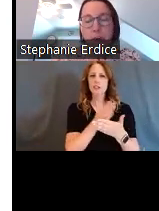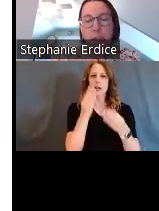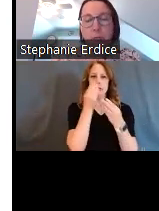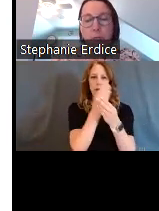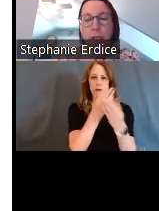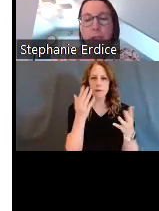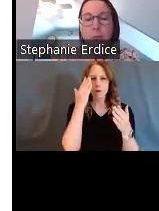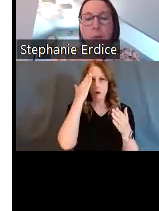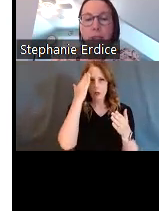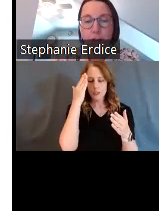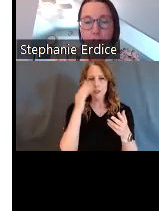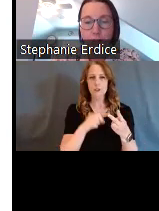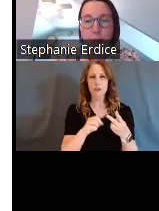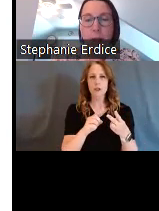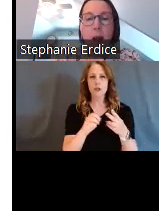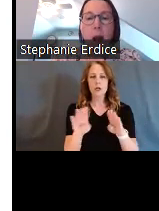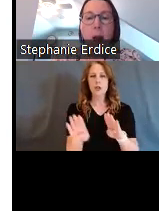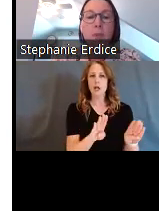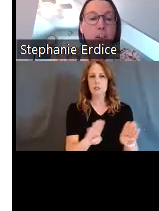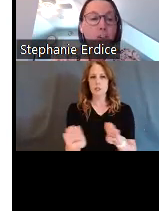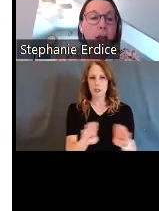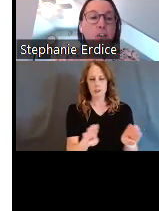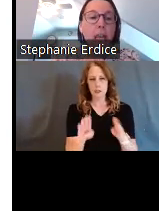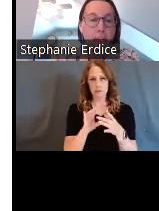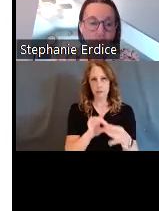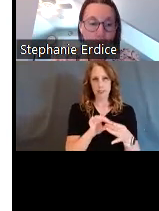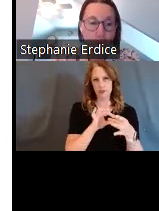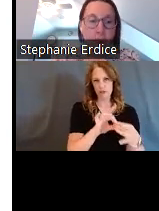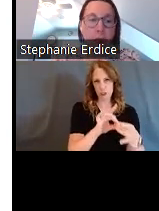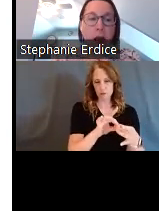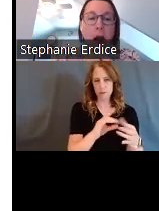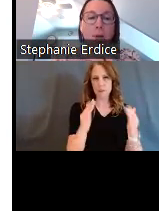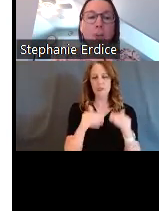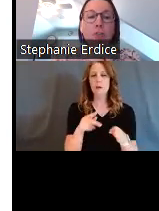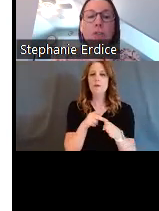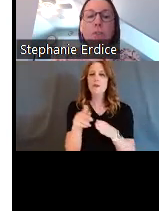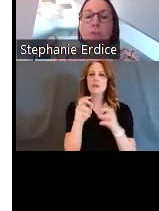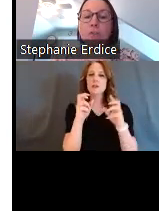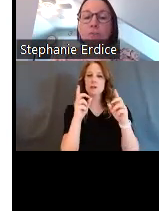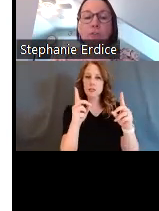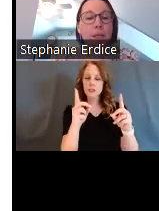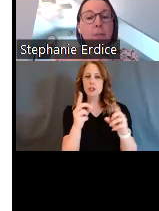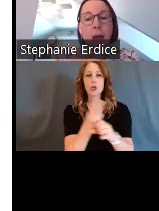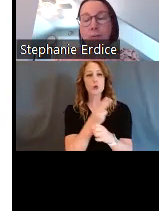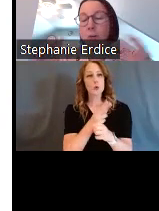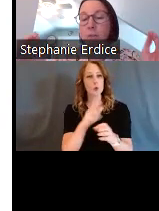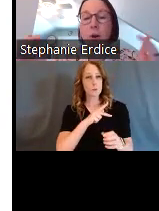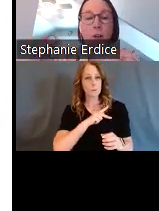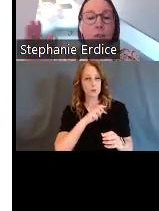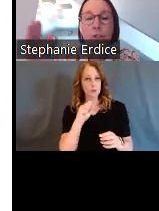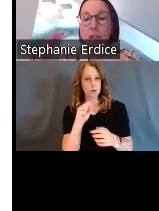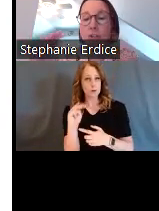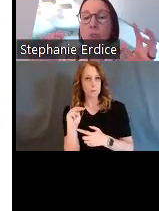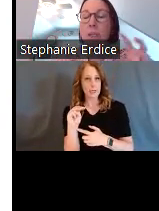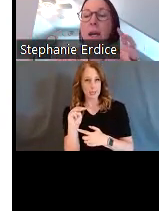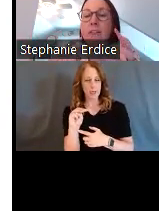conduct as far as it relates to relationship, professional education, use of personal social media platforms.